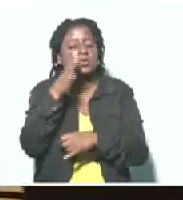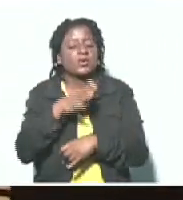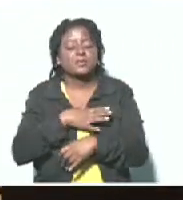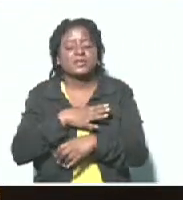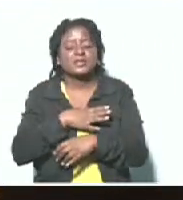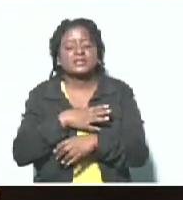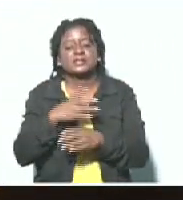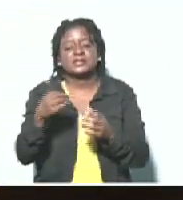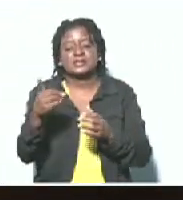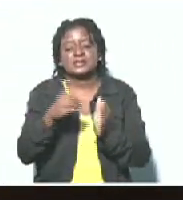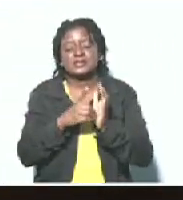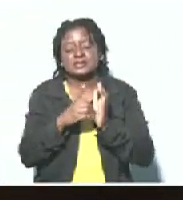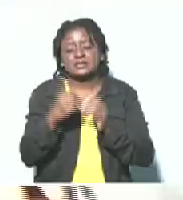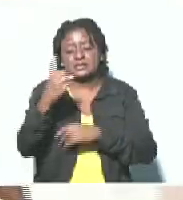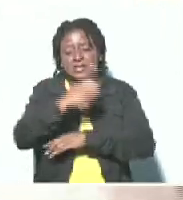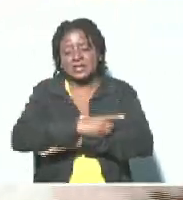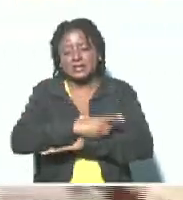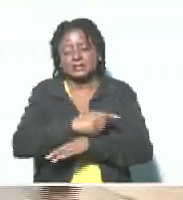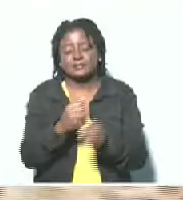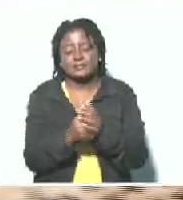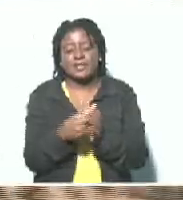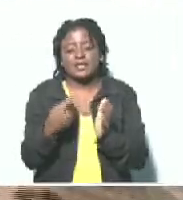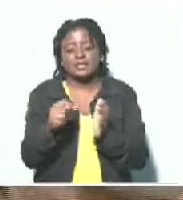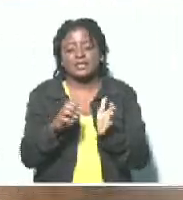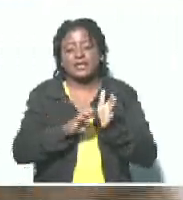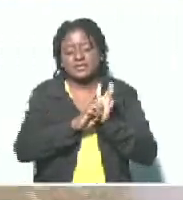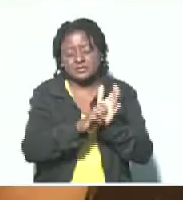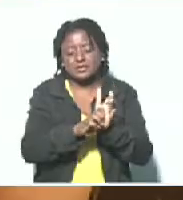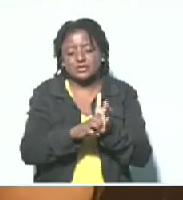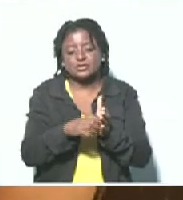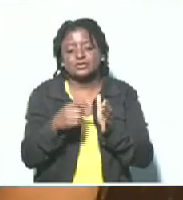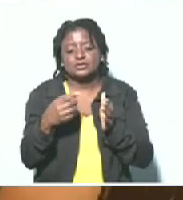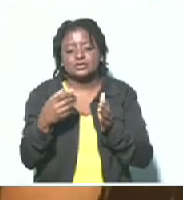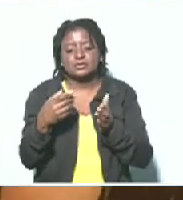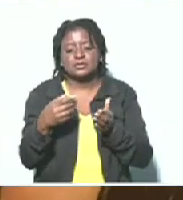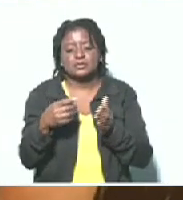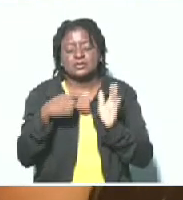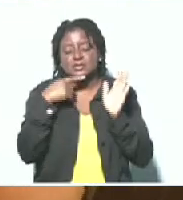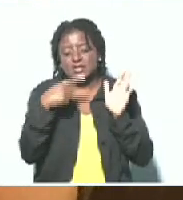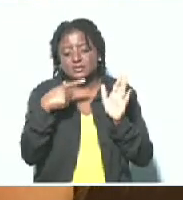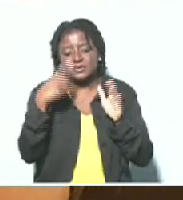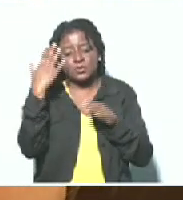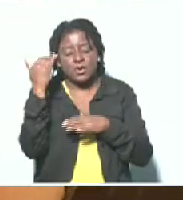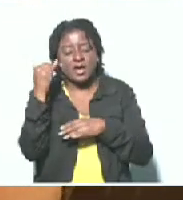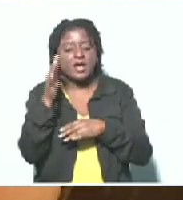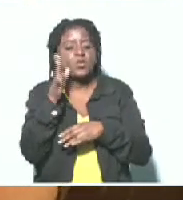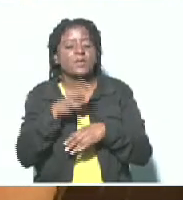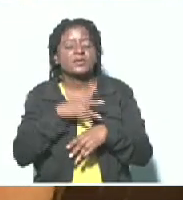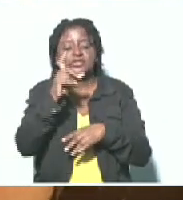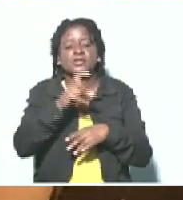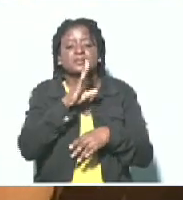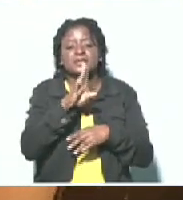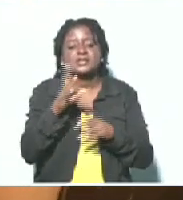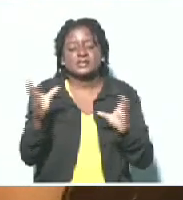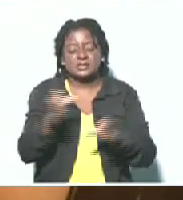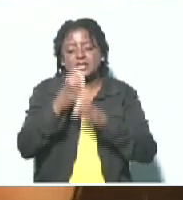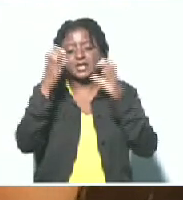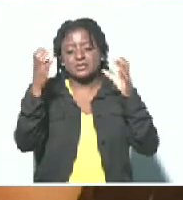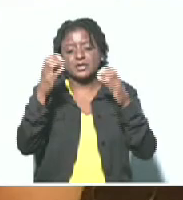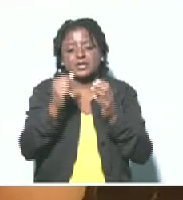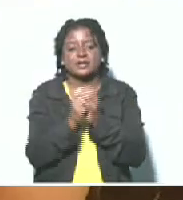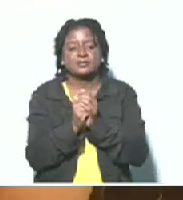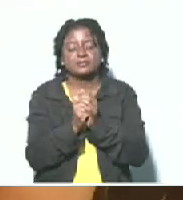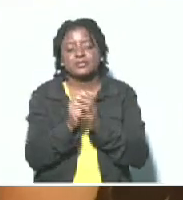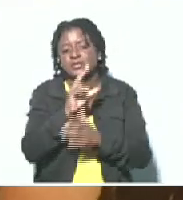of why women should be celebrated. 33 women also put on an